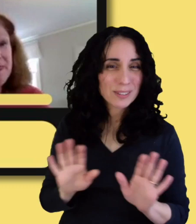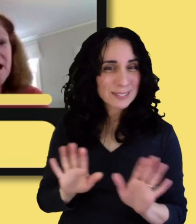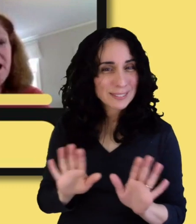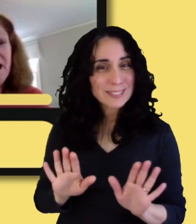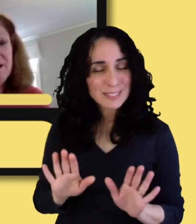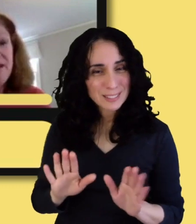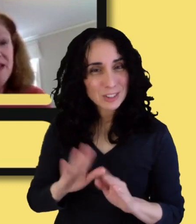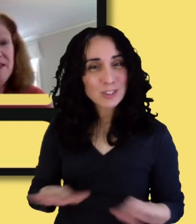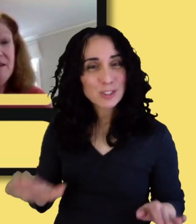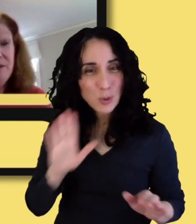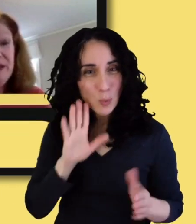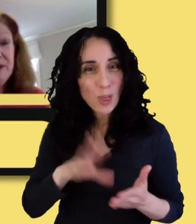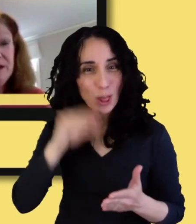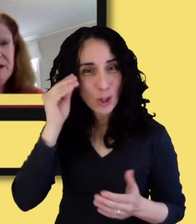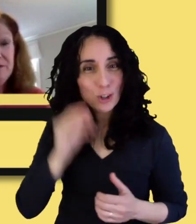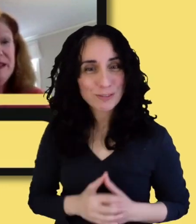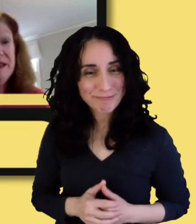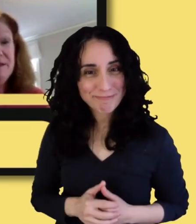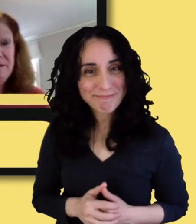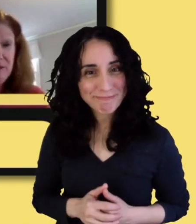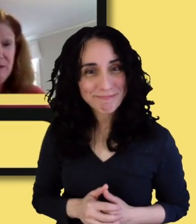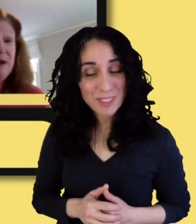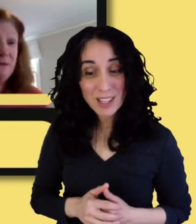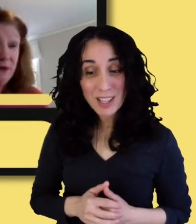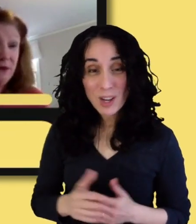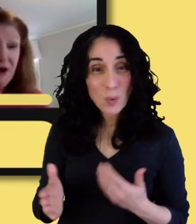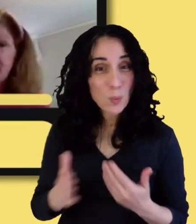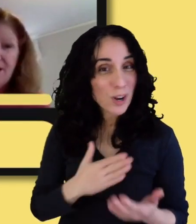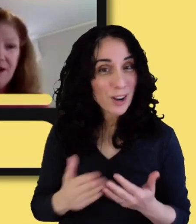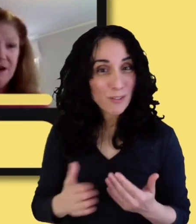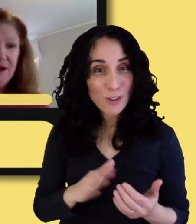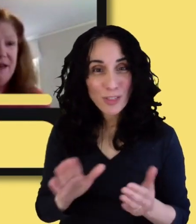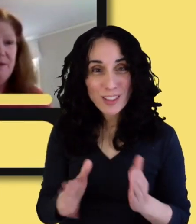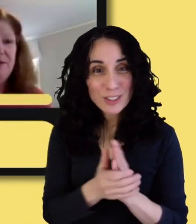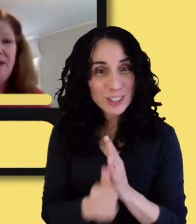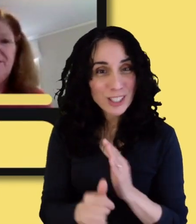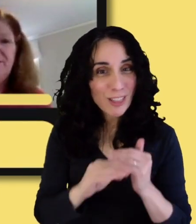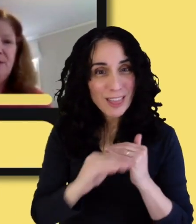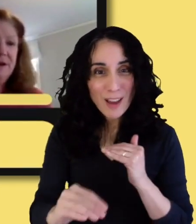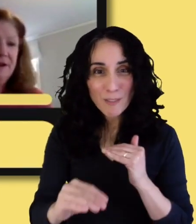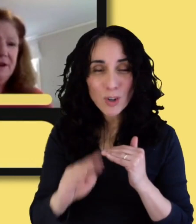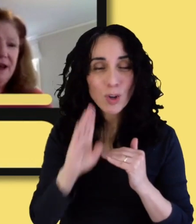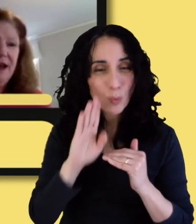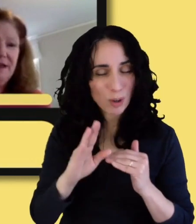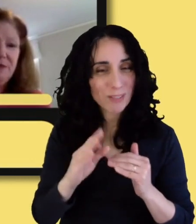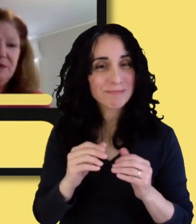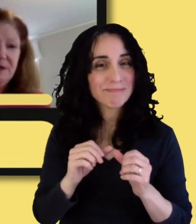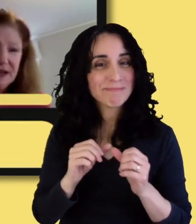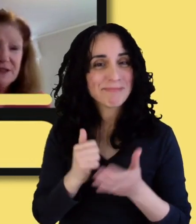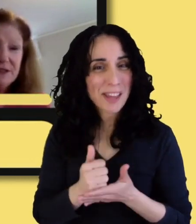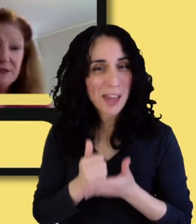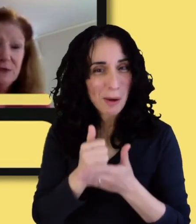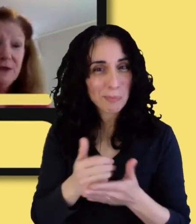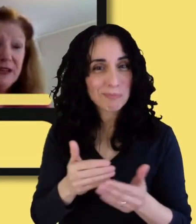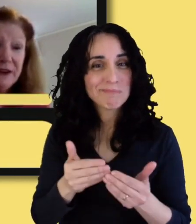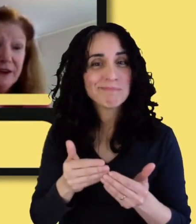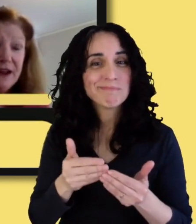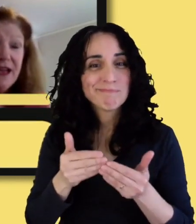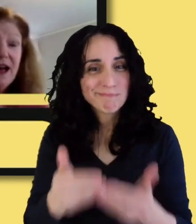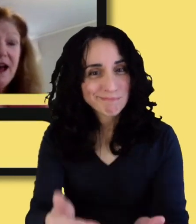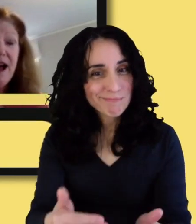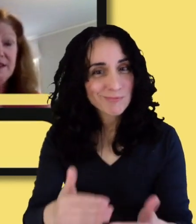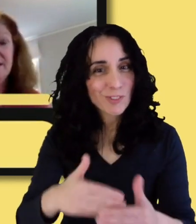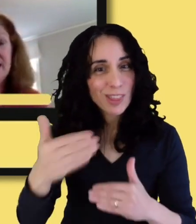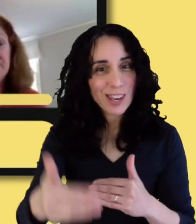on, and that we will meet them wherever they are and move them forward through their next school